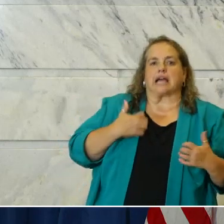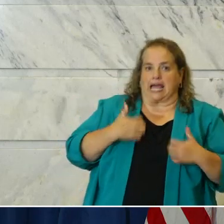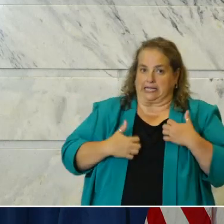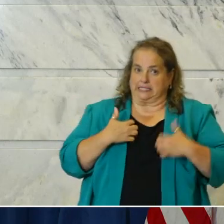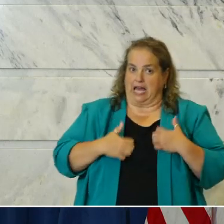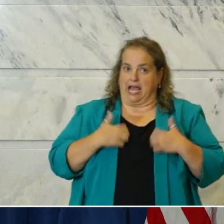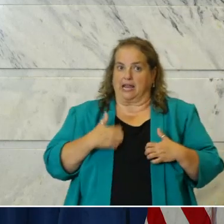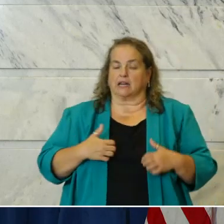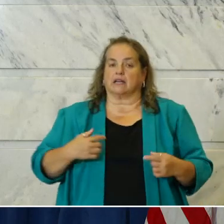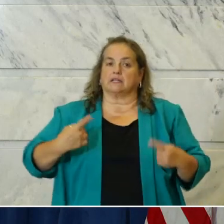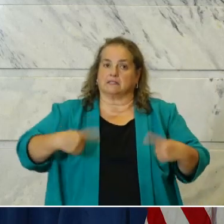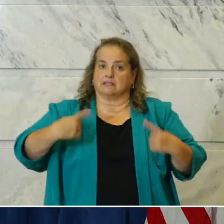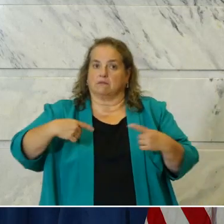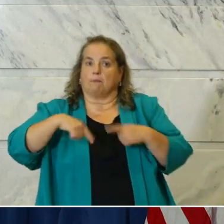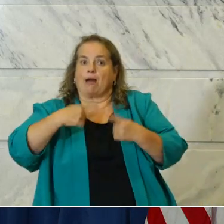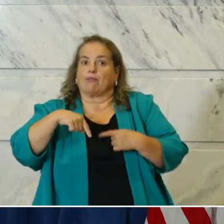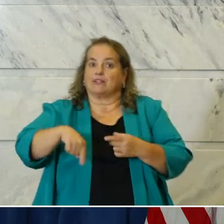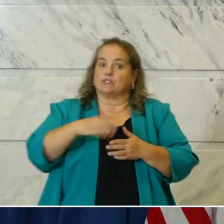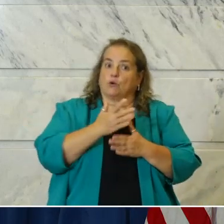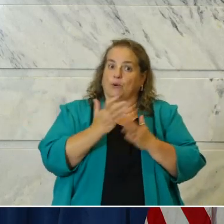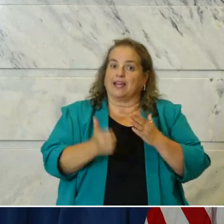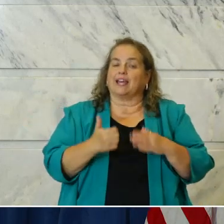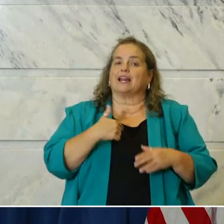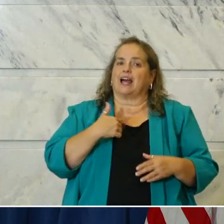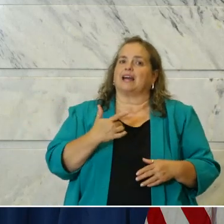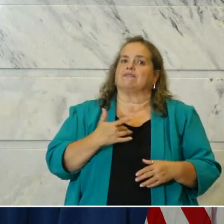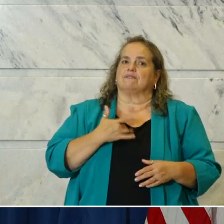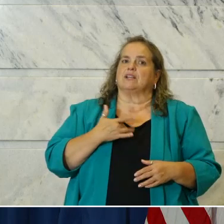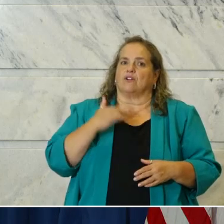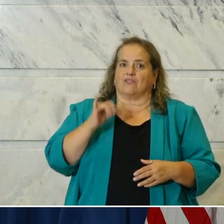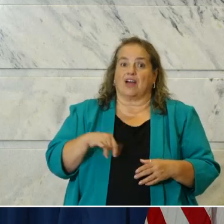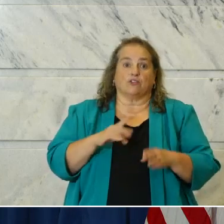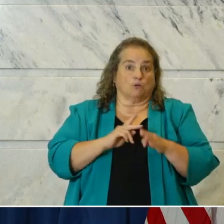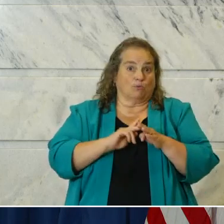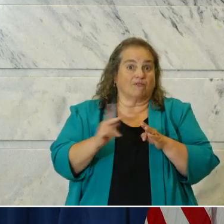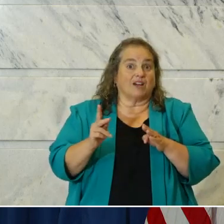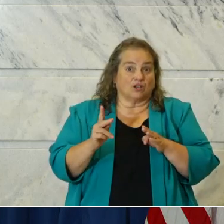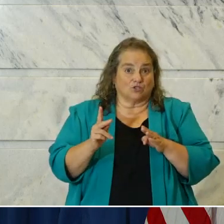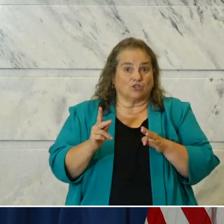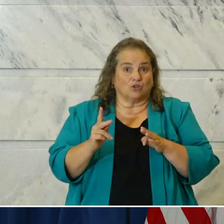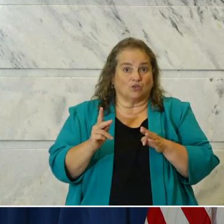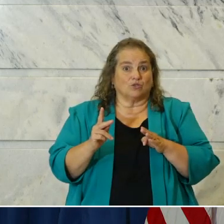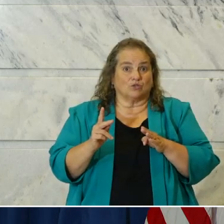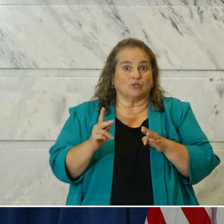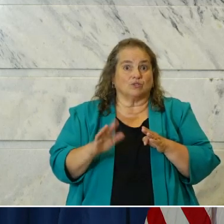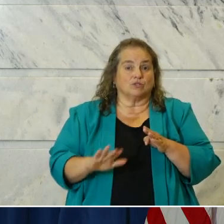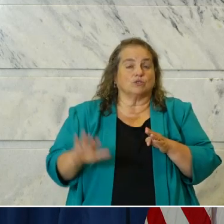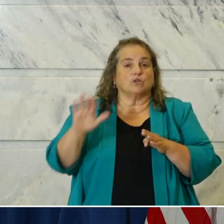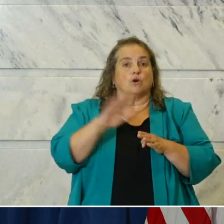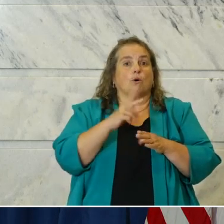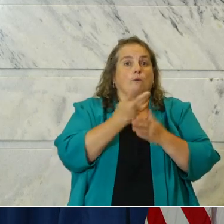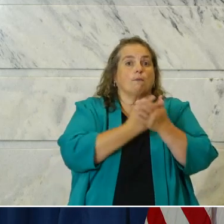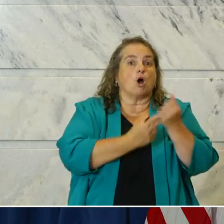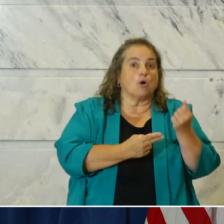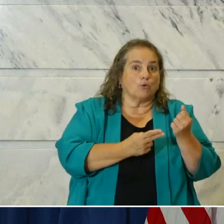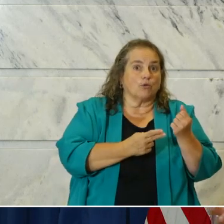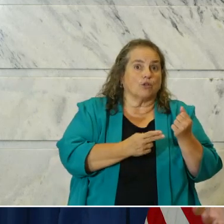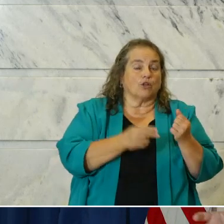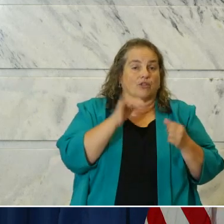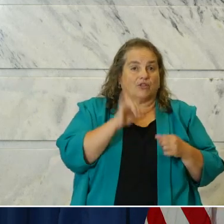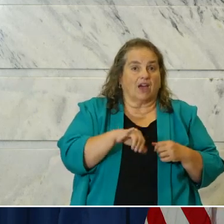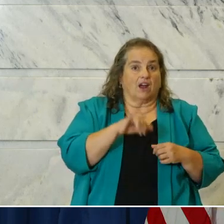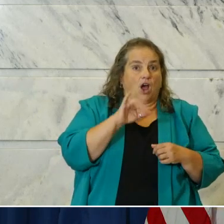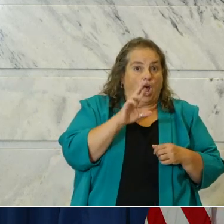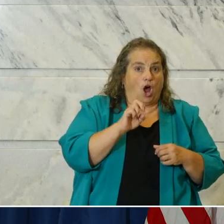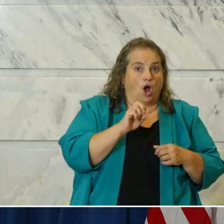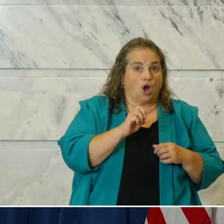coming into this weekend, that the professionals both that those that